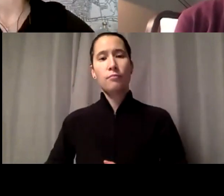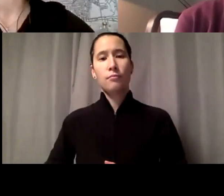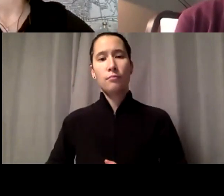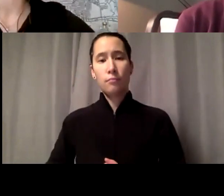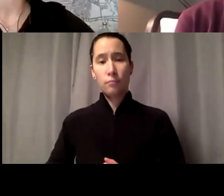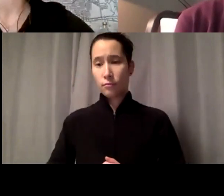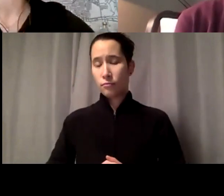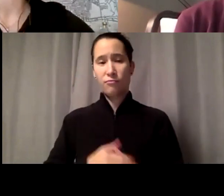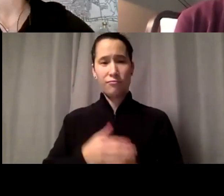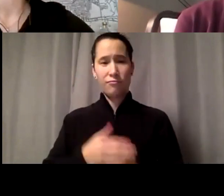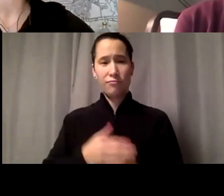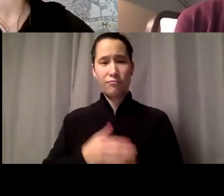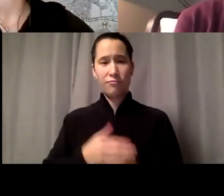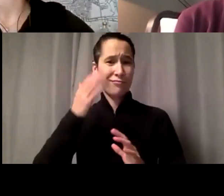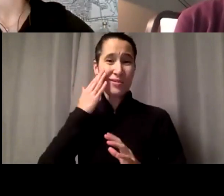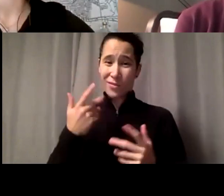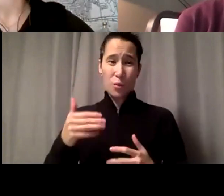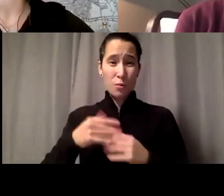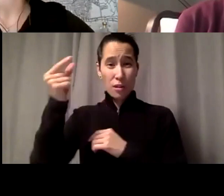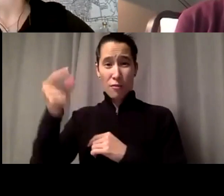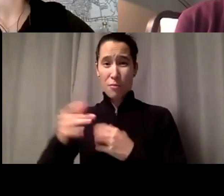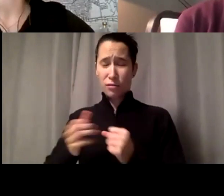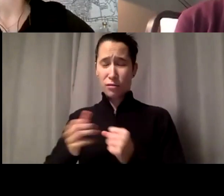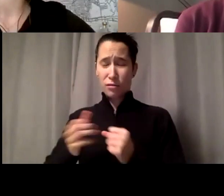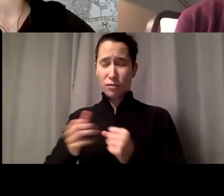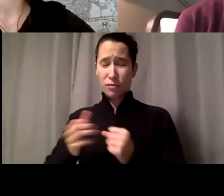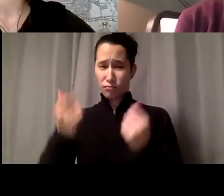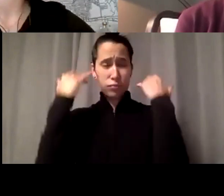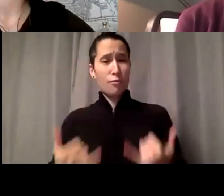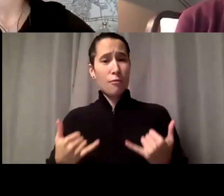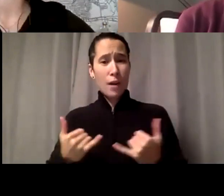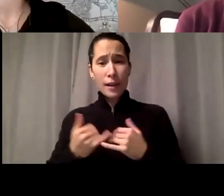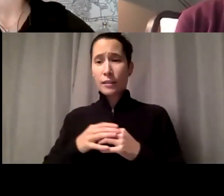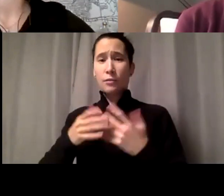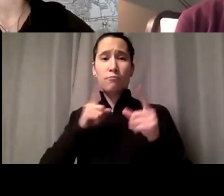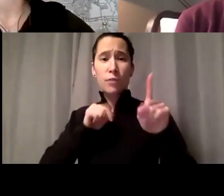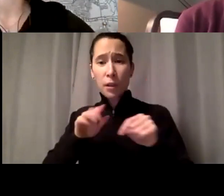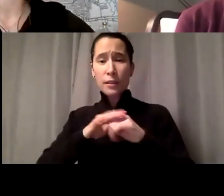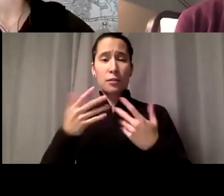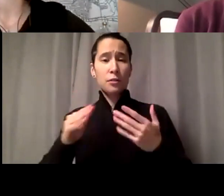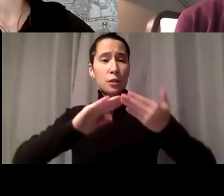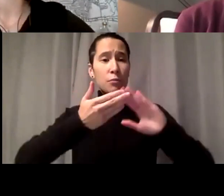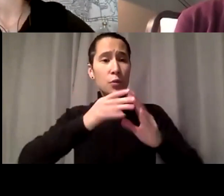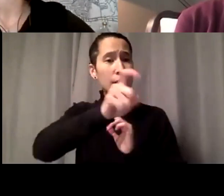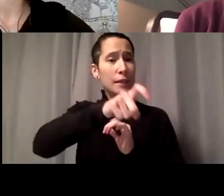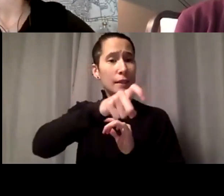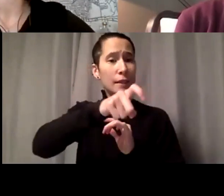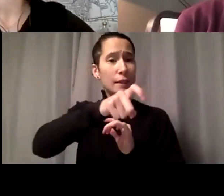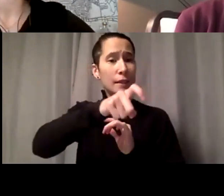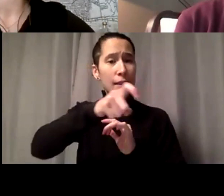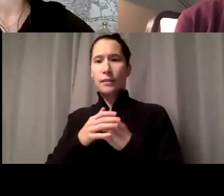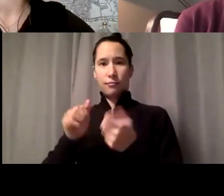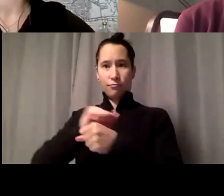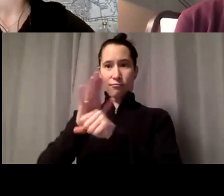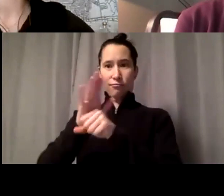challenging times for government. You know, they're responding to community needs, to the transmission of this virus, and